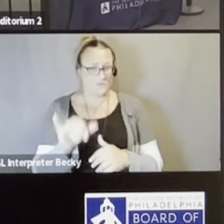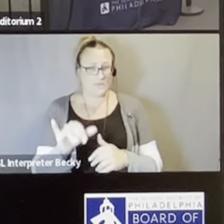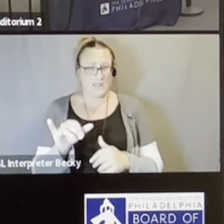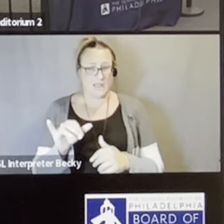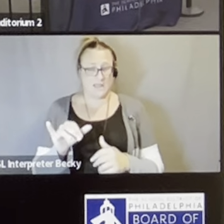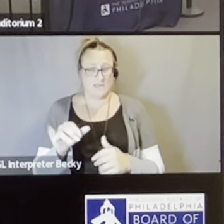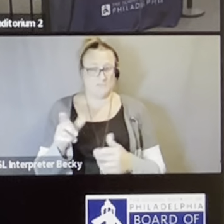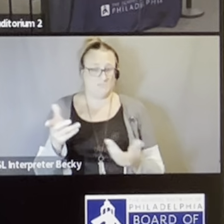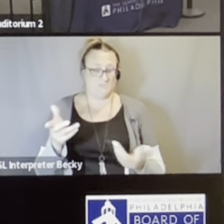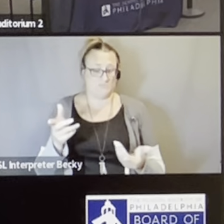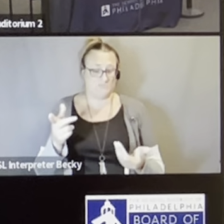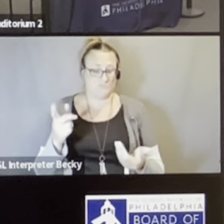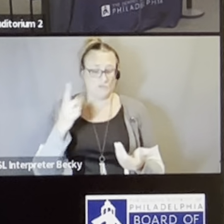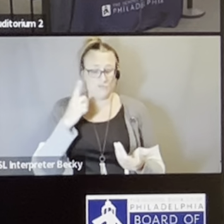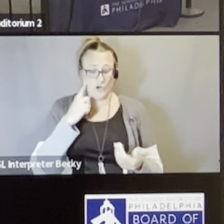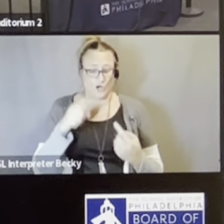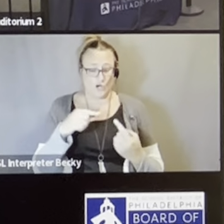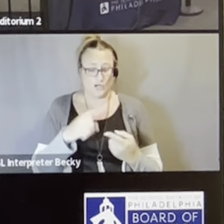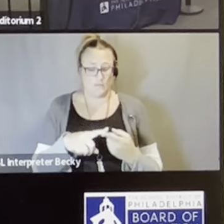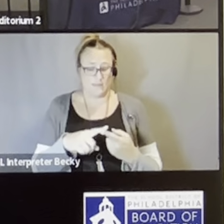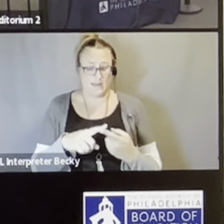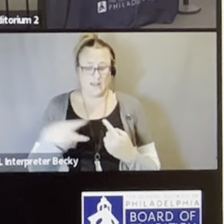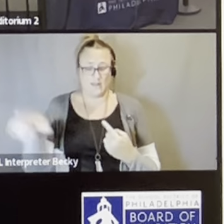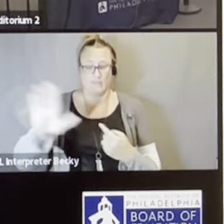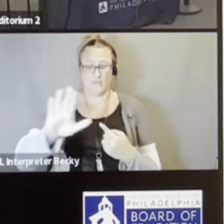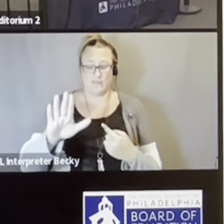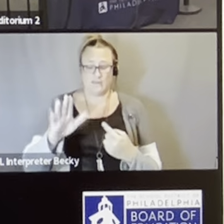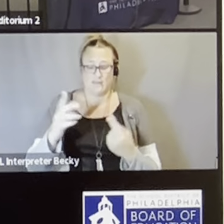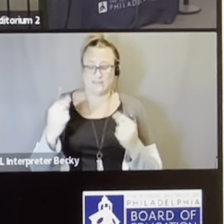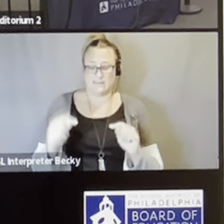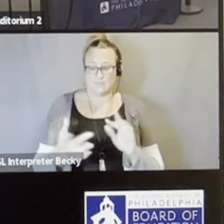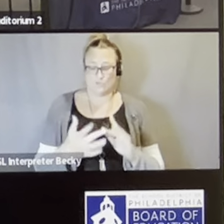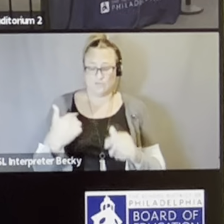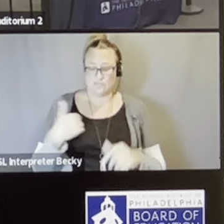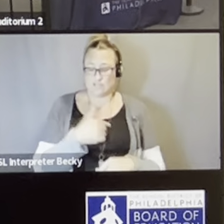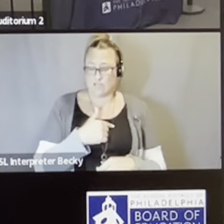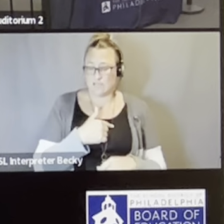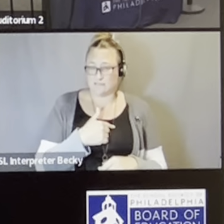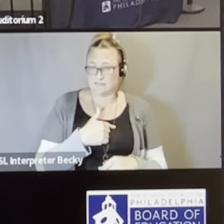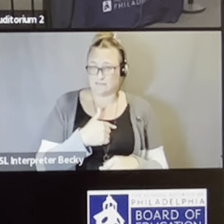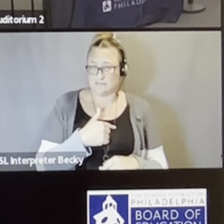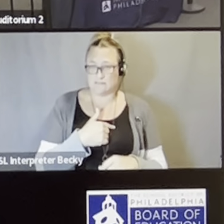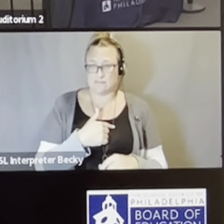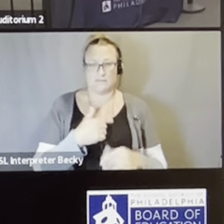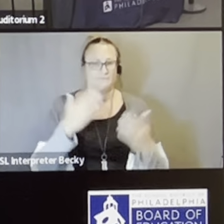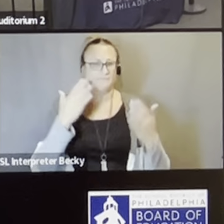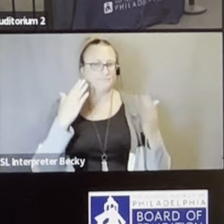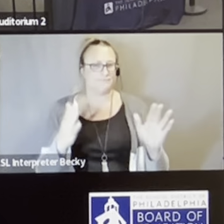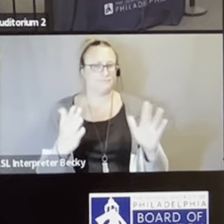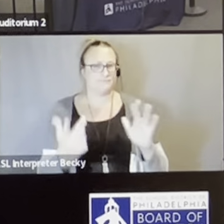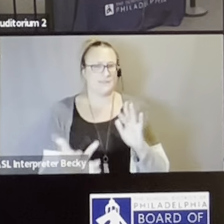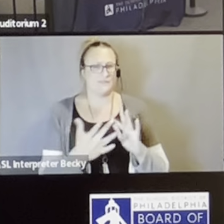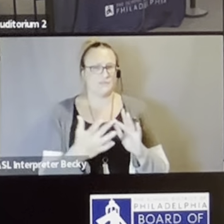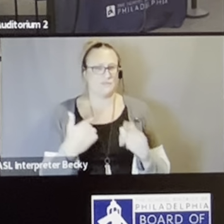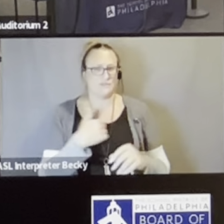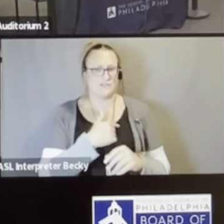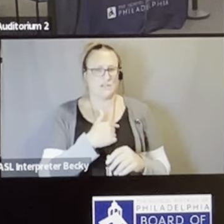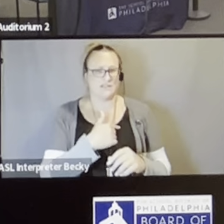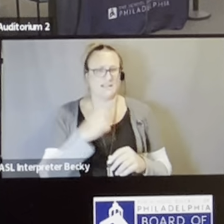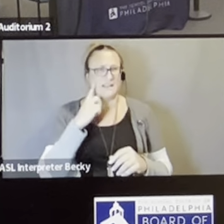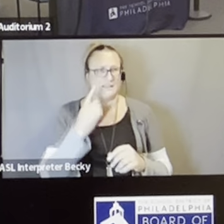aware of any attempt for them to reach us as a body? I don't know if there's been an attempt to reach us as a body. I believe there was a